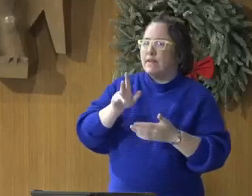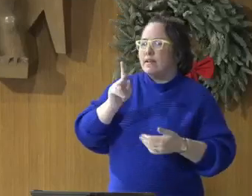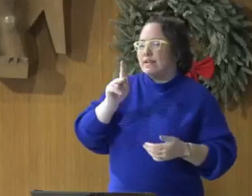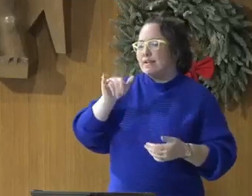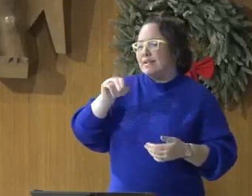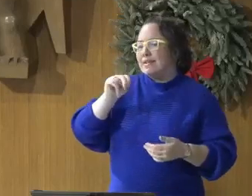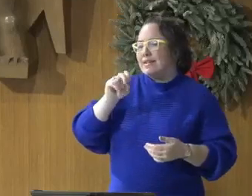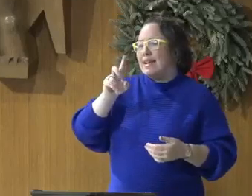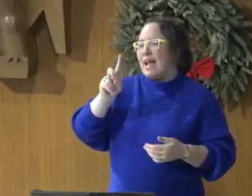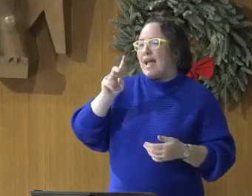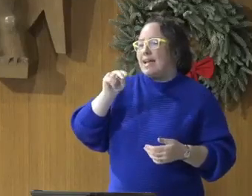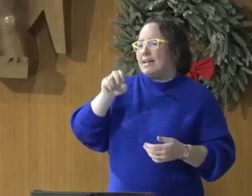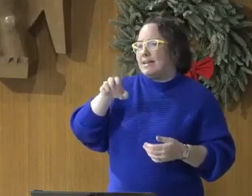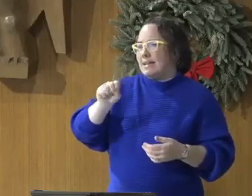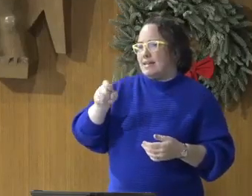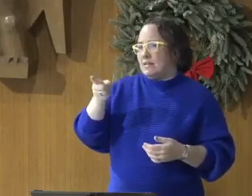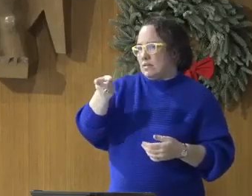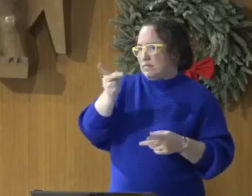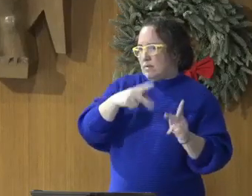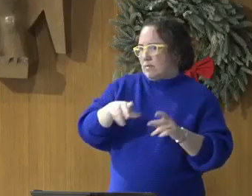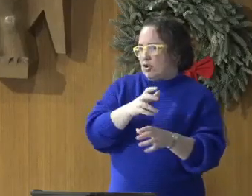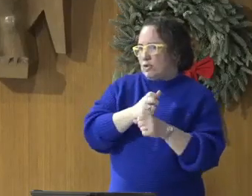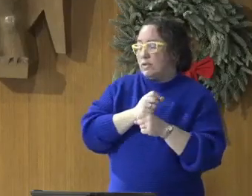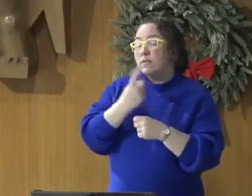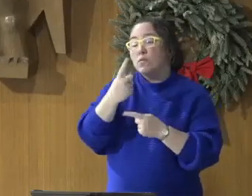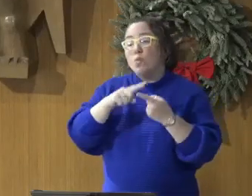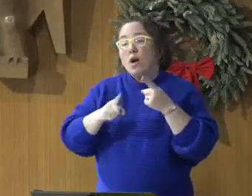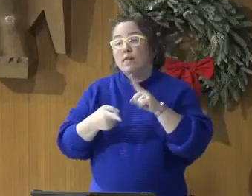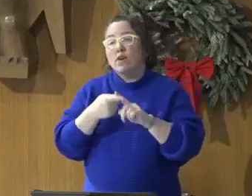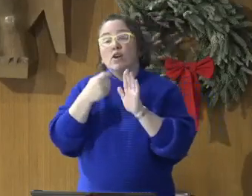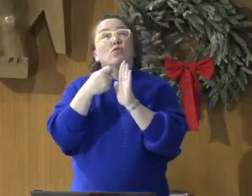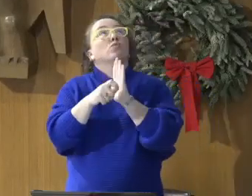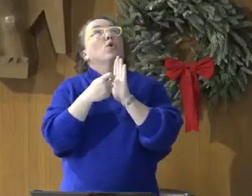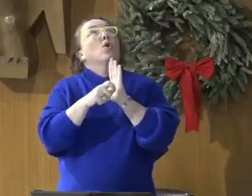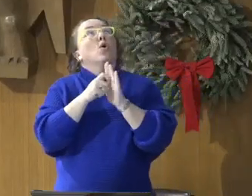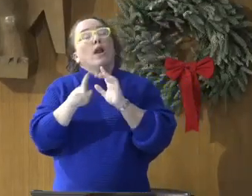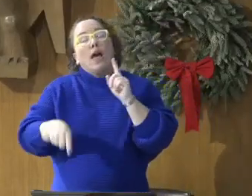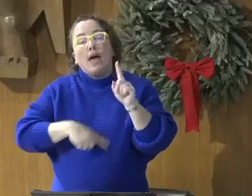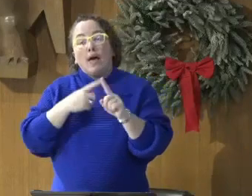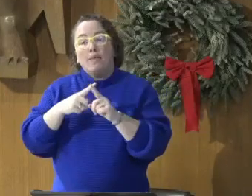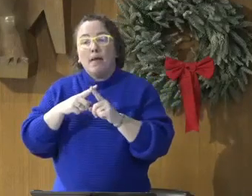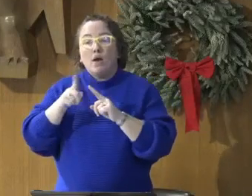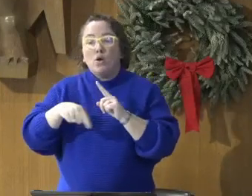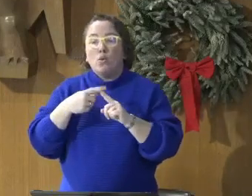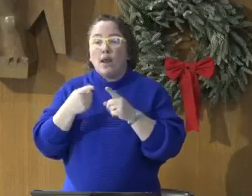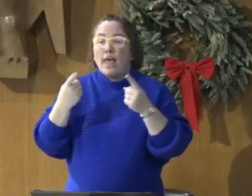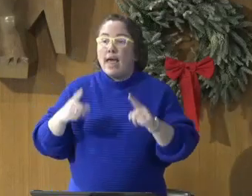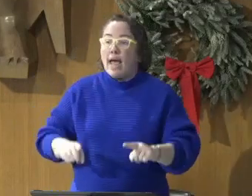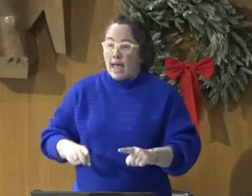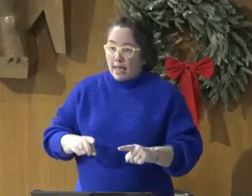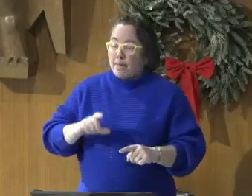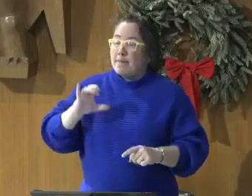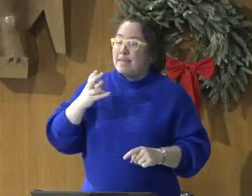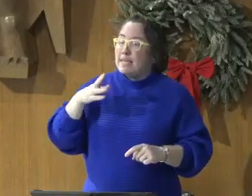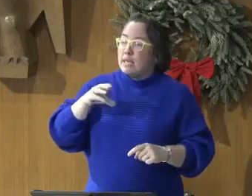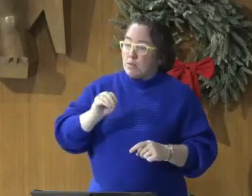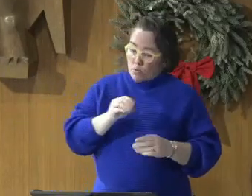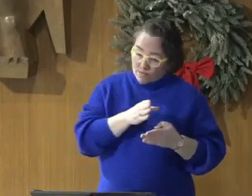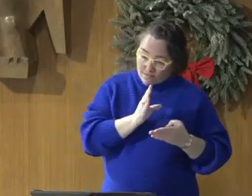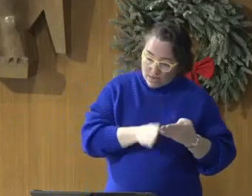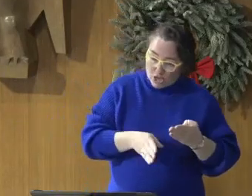of the answers. One friend wrote about the time that her hair was growing back after receiving chemotherapy.